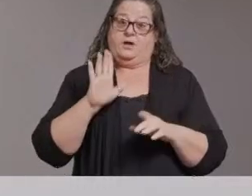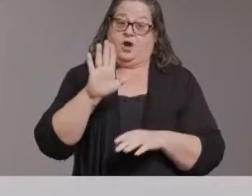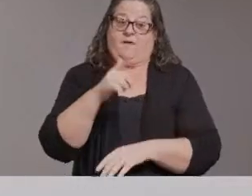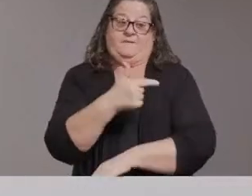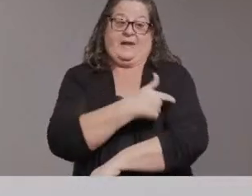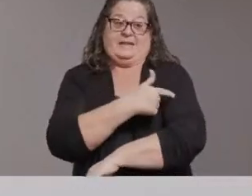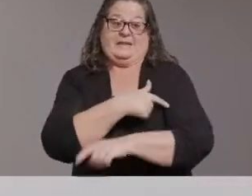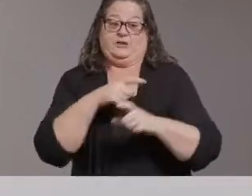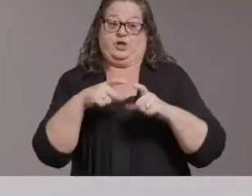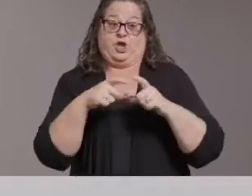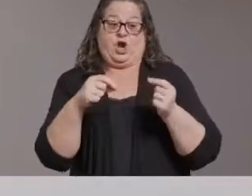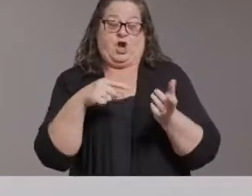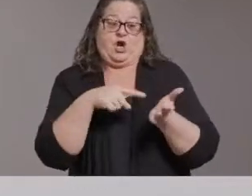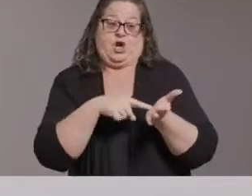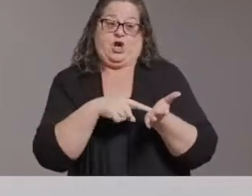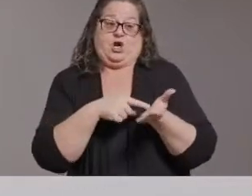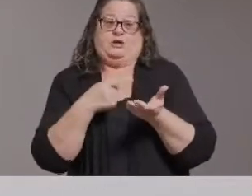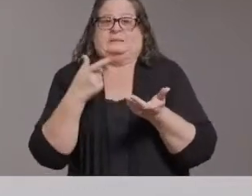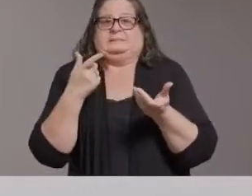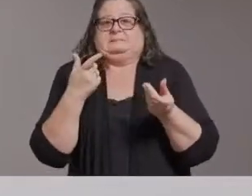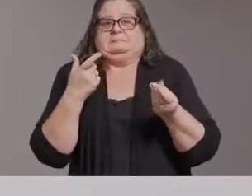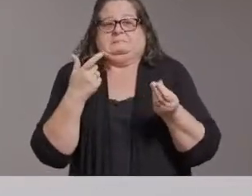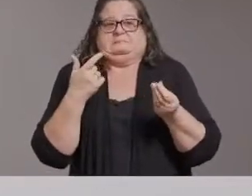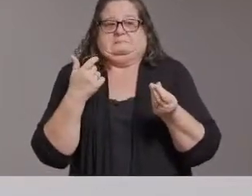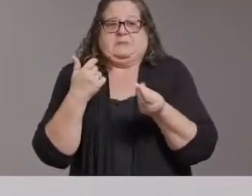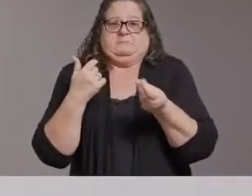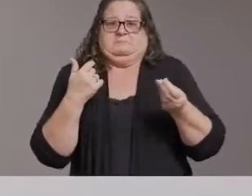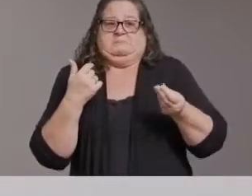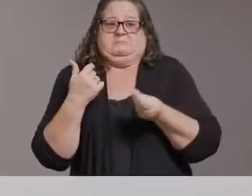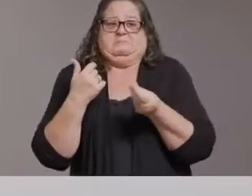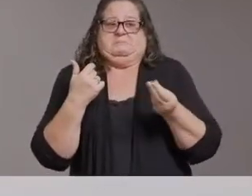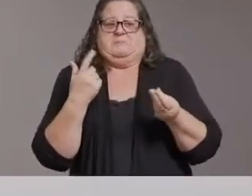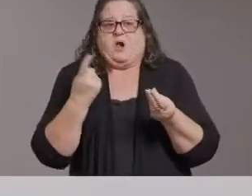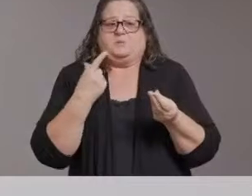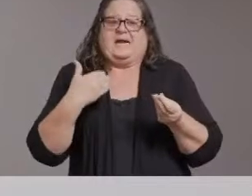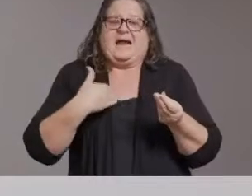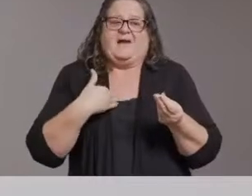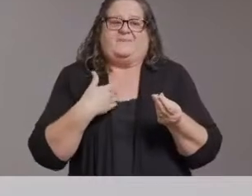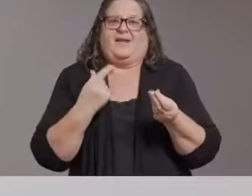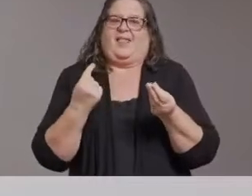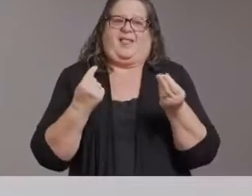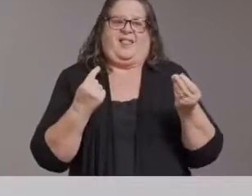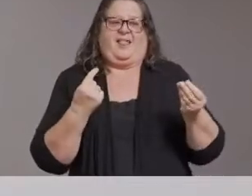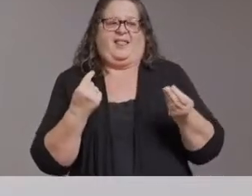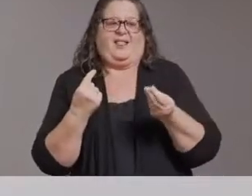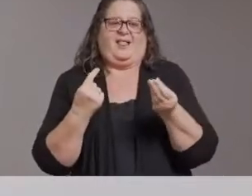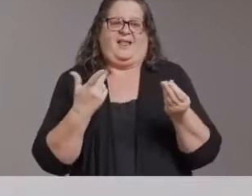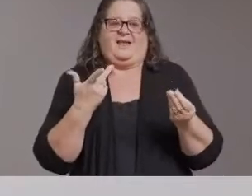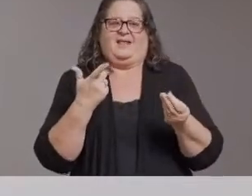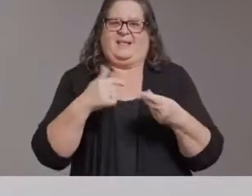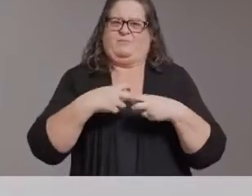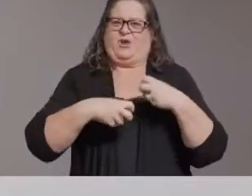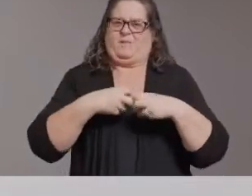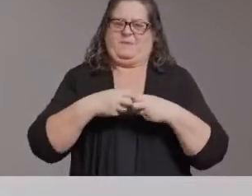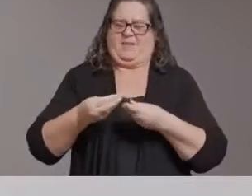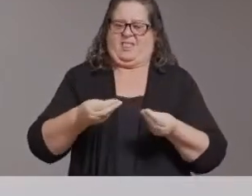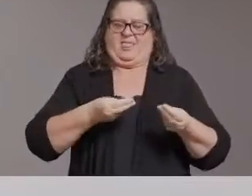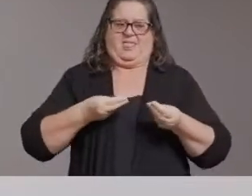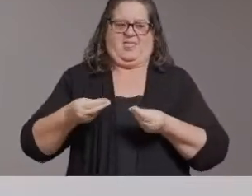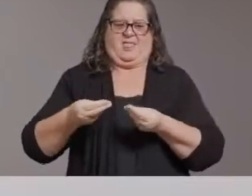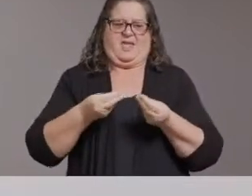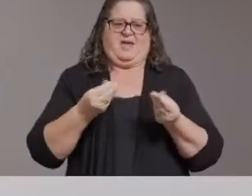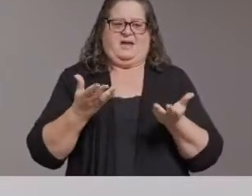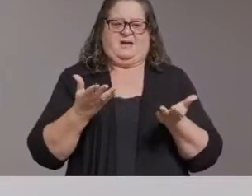they're going to have, you know, that I think that causes a lot of logistical issues, and so that would not be a requirement that we would put on